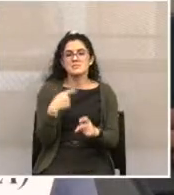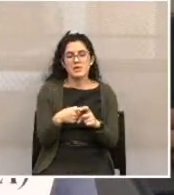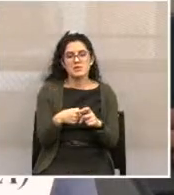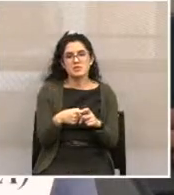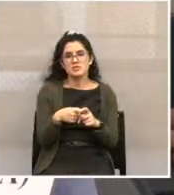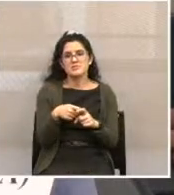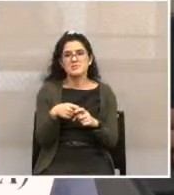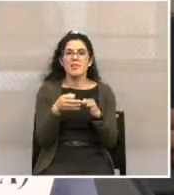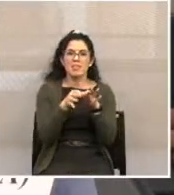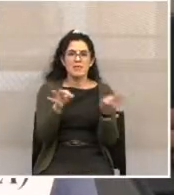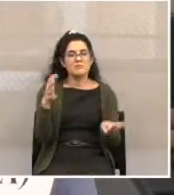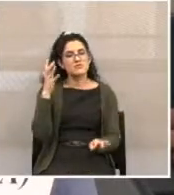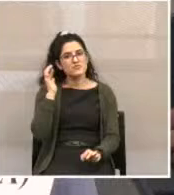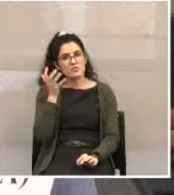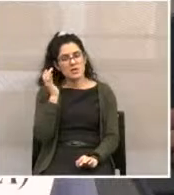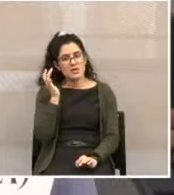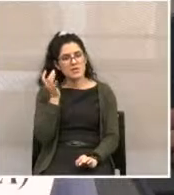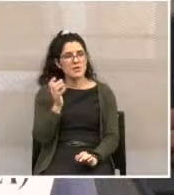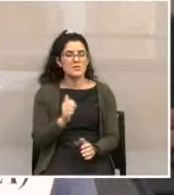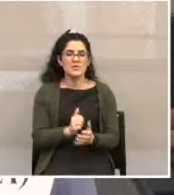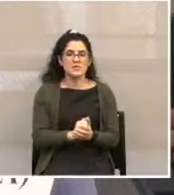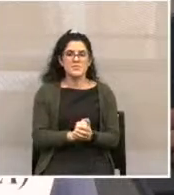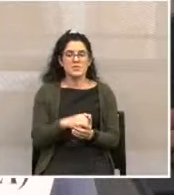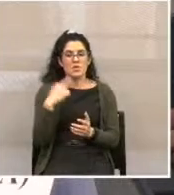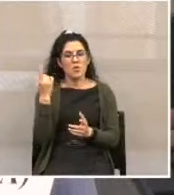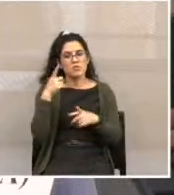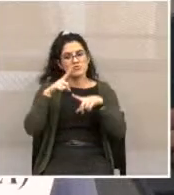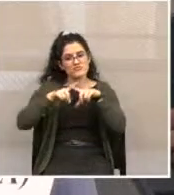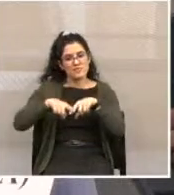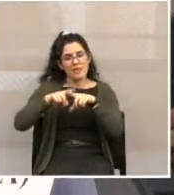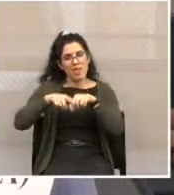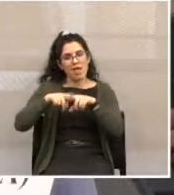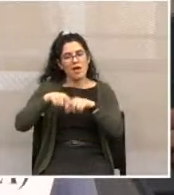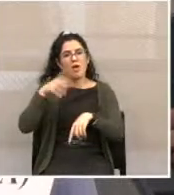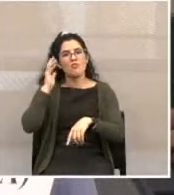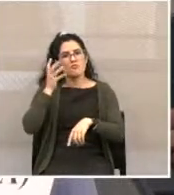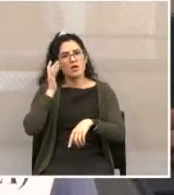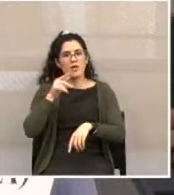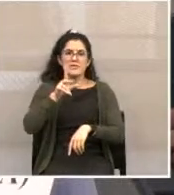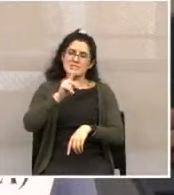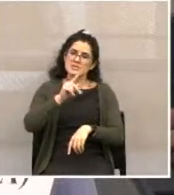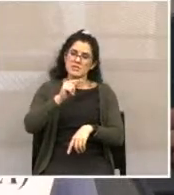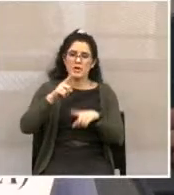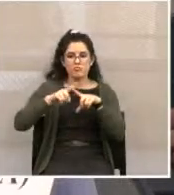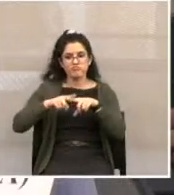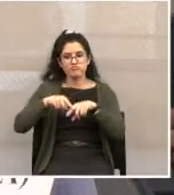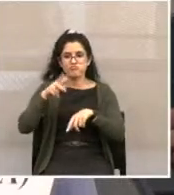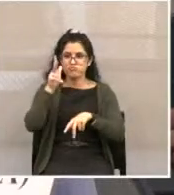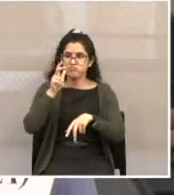radio, and there was such a reliance on Spanish radio and Spanish television.